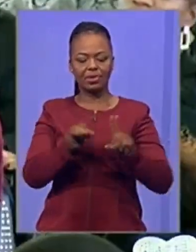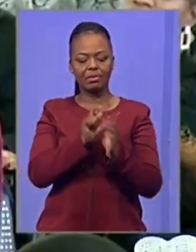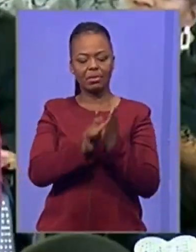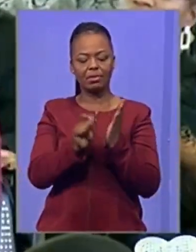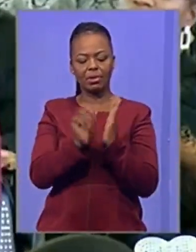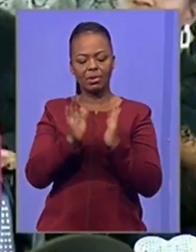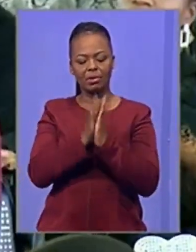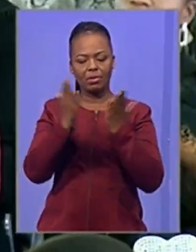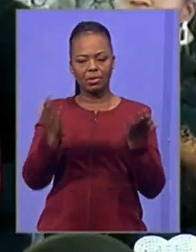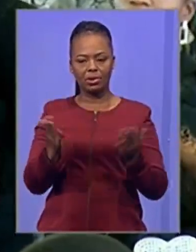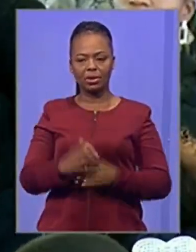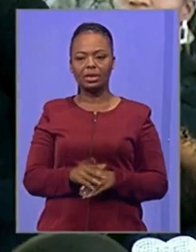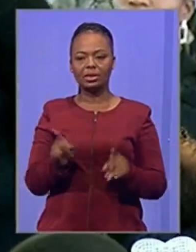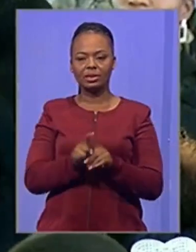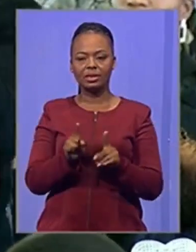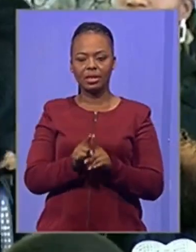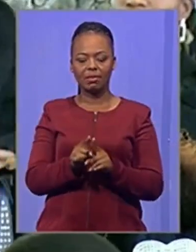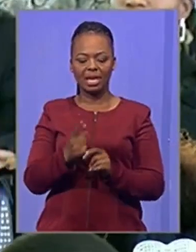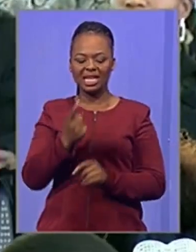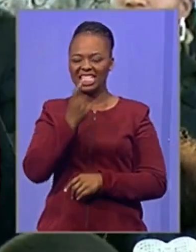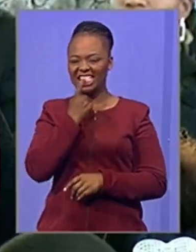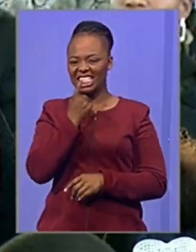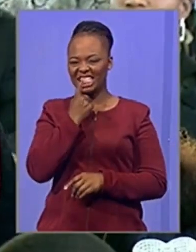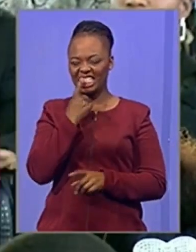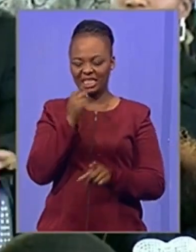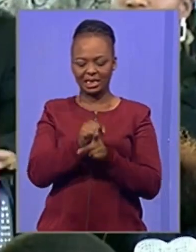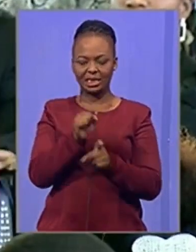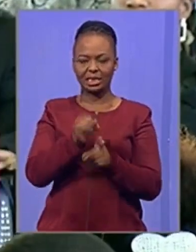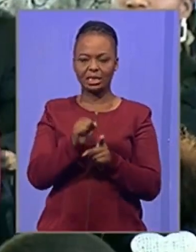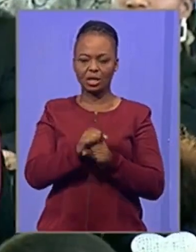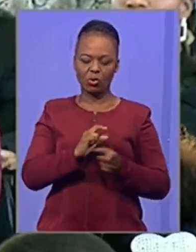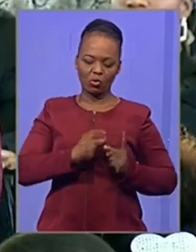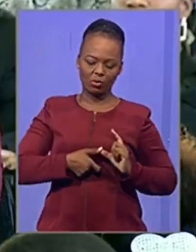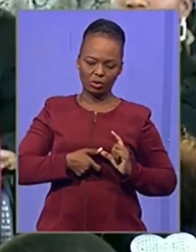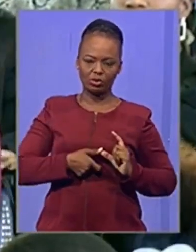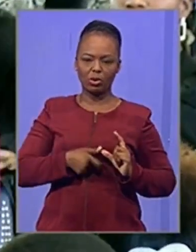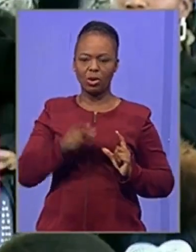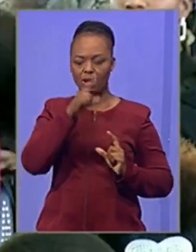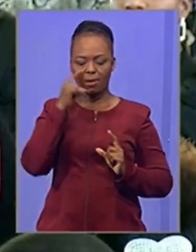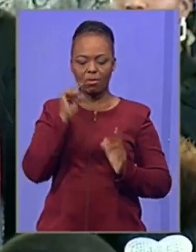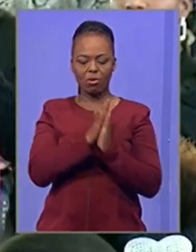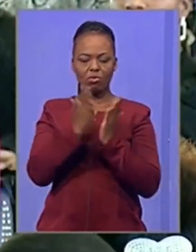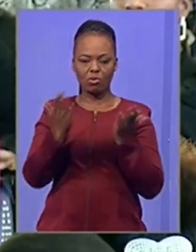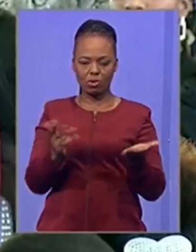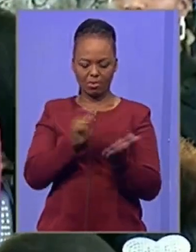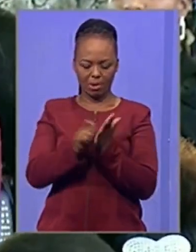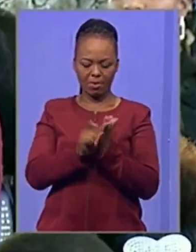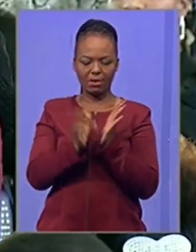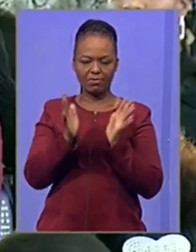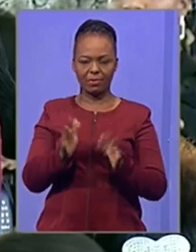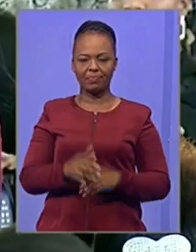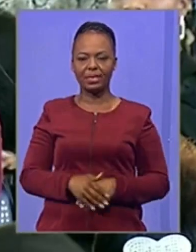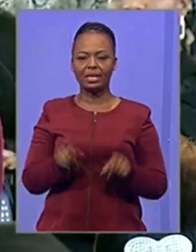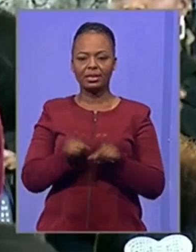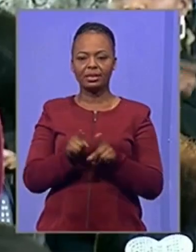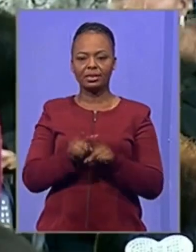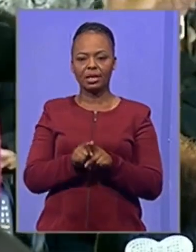la kgopiso eo eneng ya fetolelwa go diragadiwa mo seraleng. O kwadile gape le dipolelo